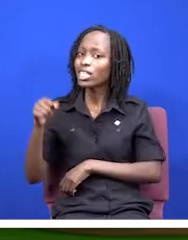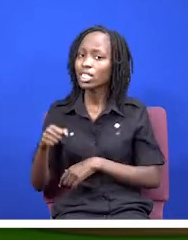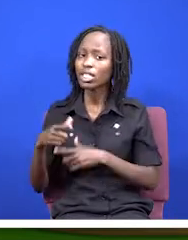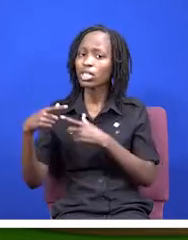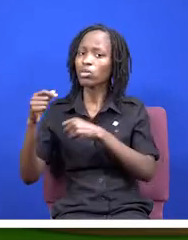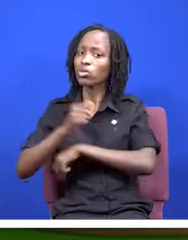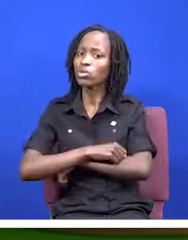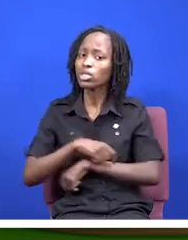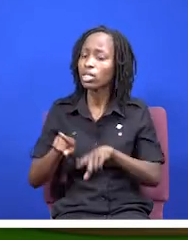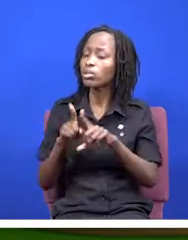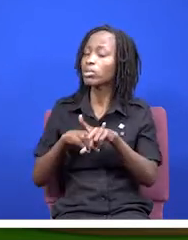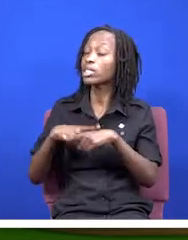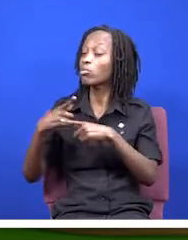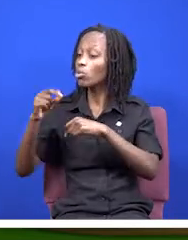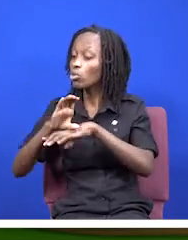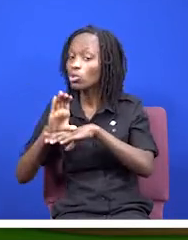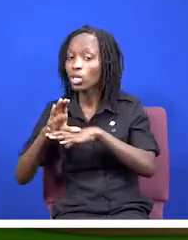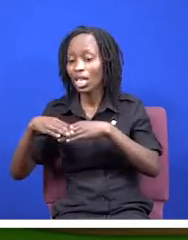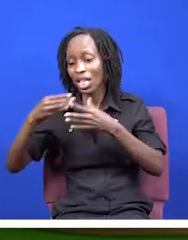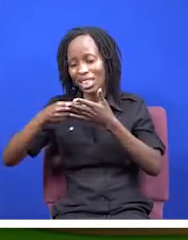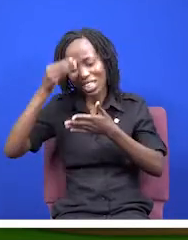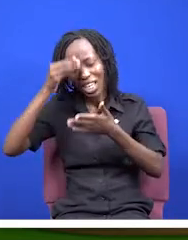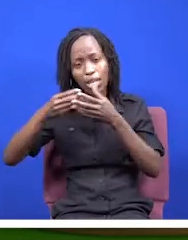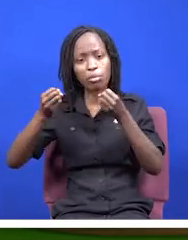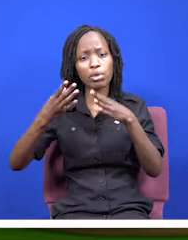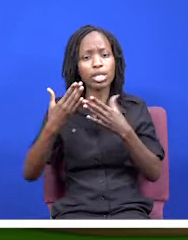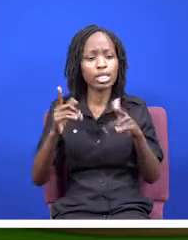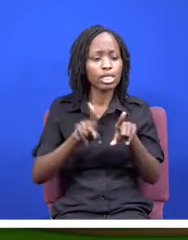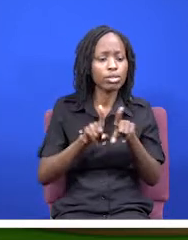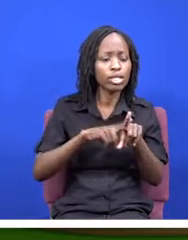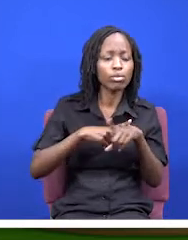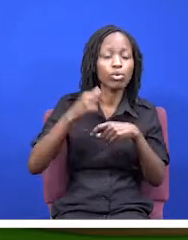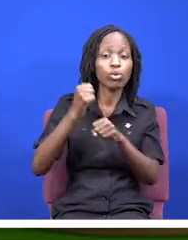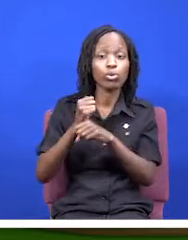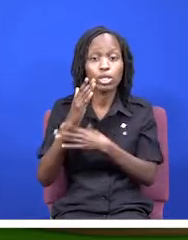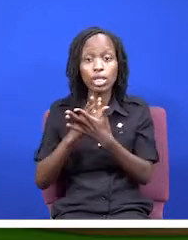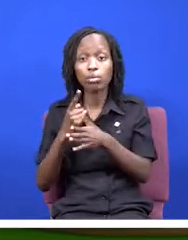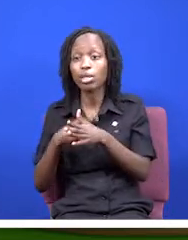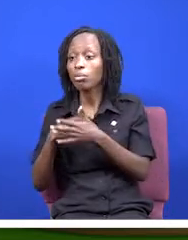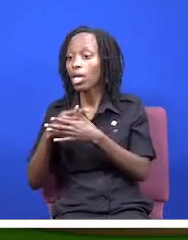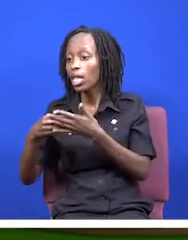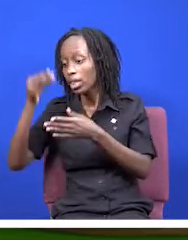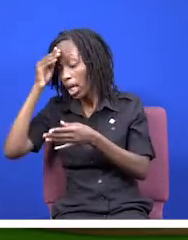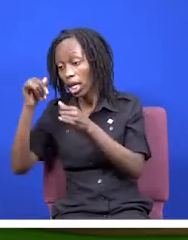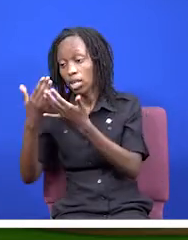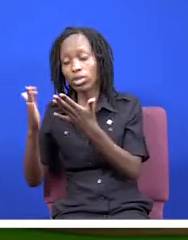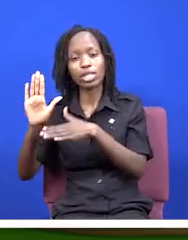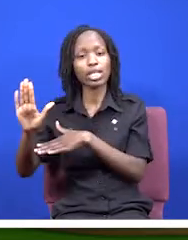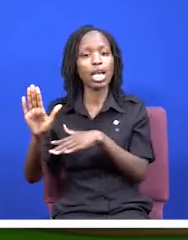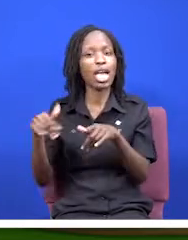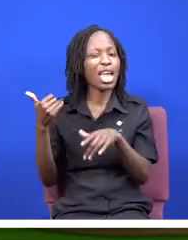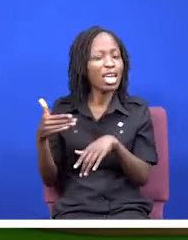mm-hmm. they go to school. Even when they go to church, they learn many things. When they go to work, sometimes they learn new things